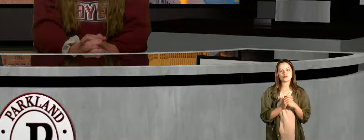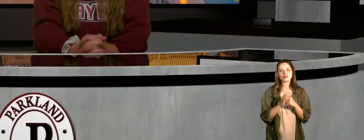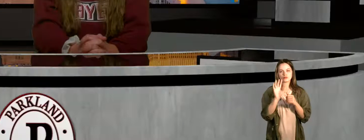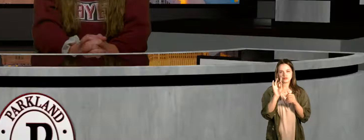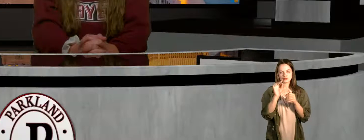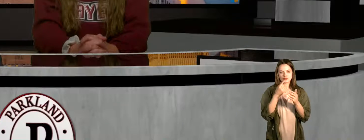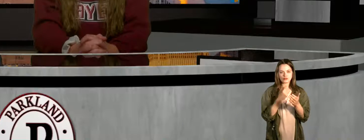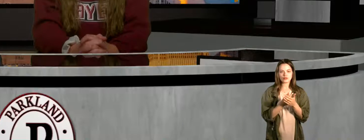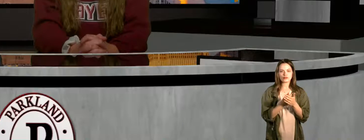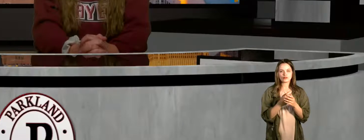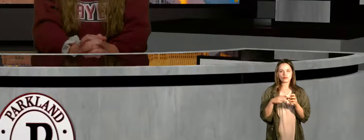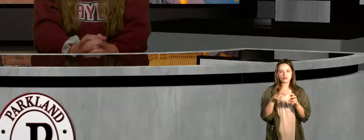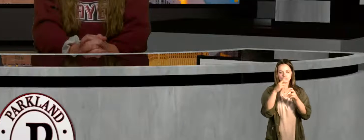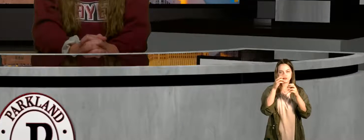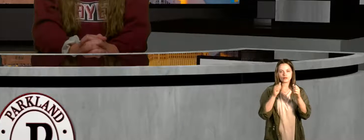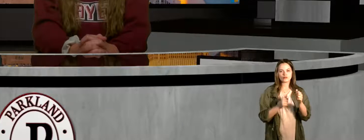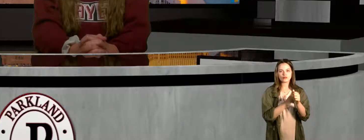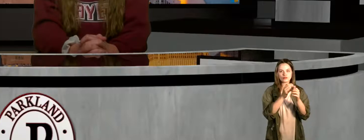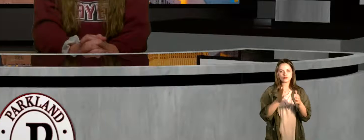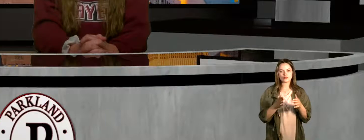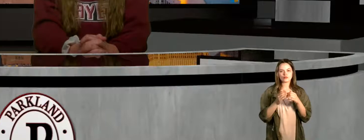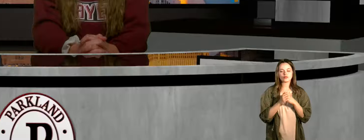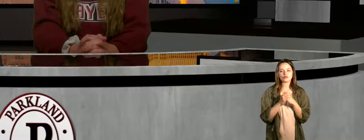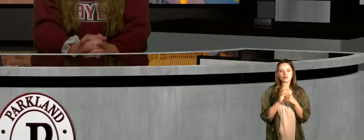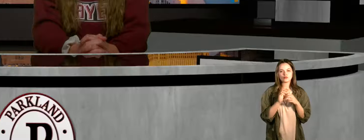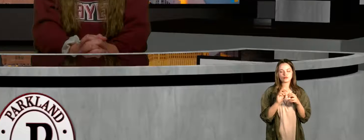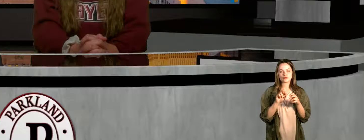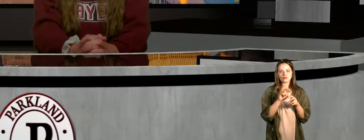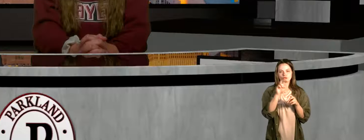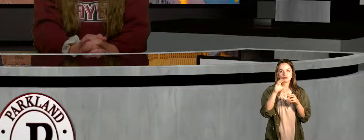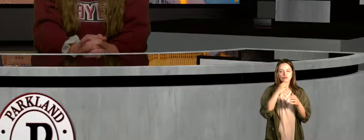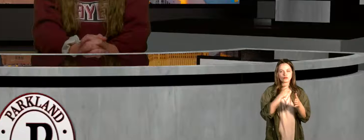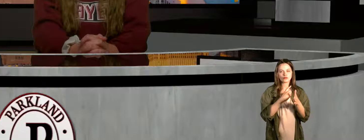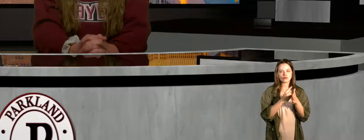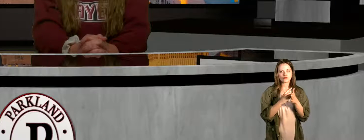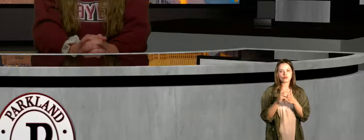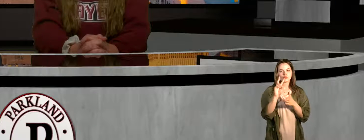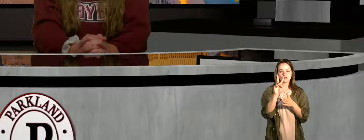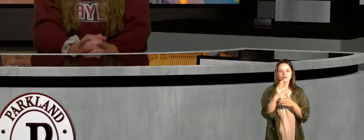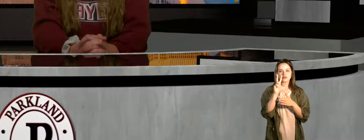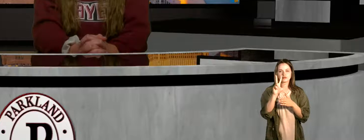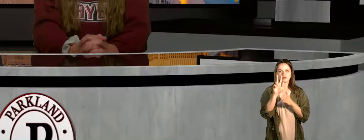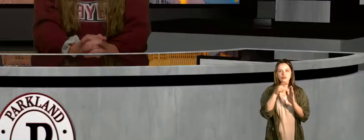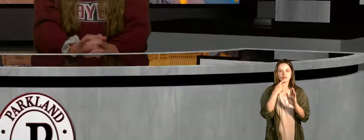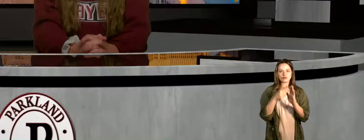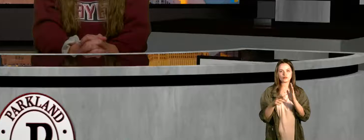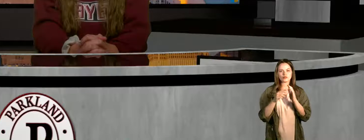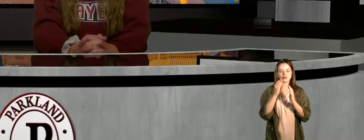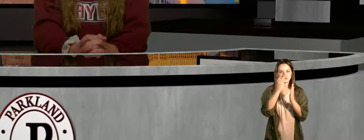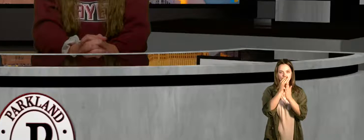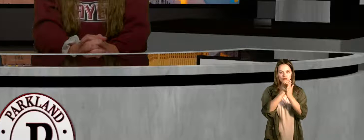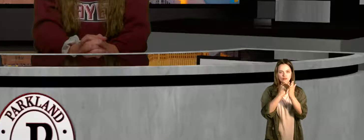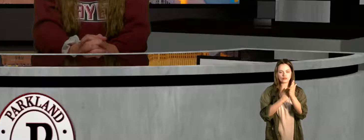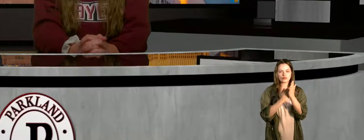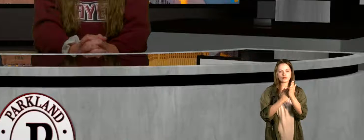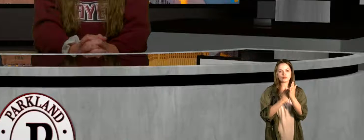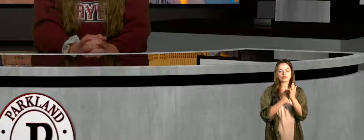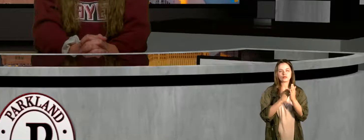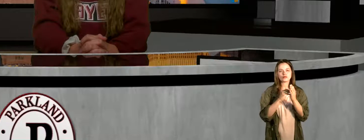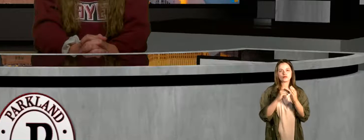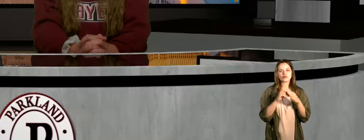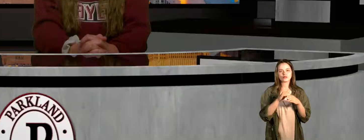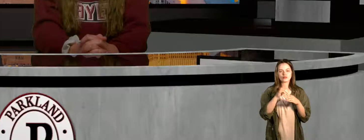guides. Tours will run through this Friday, May 11th. They will take place during 2nd and 3rd periods. A list of tour guides will be posted on each